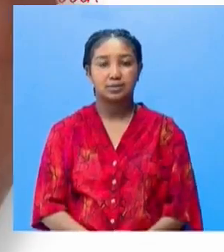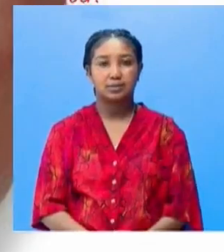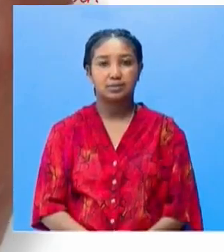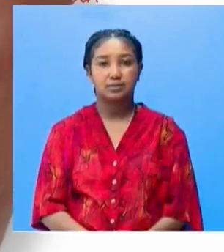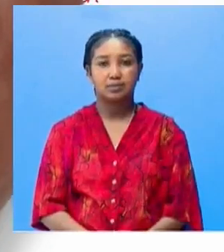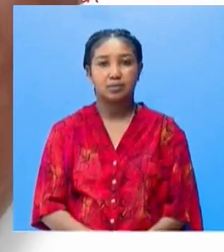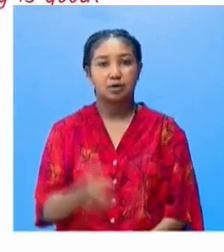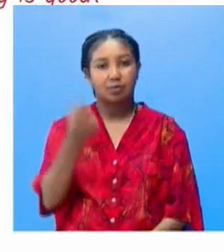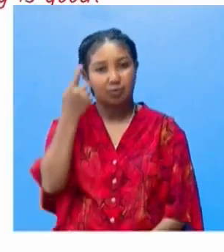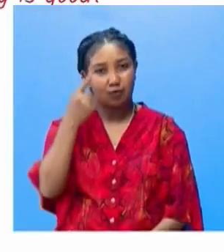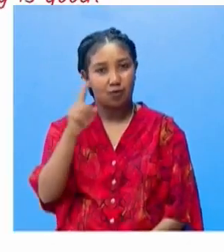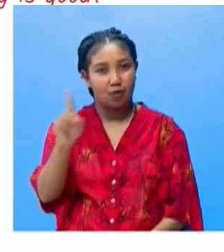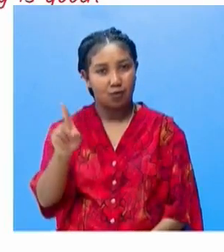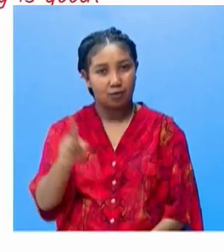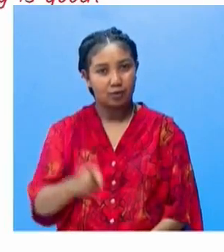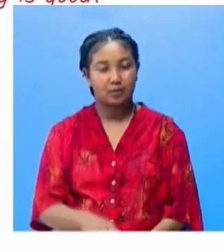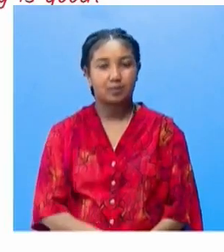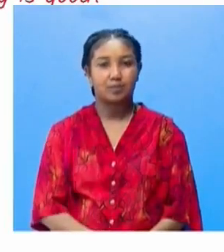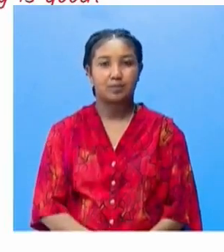for